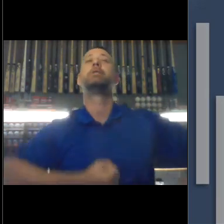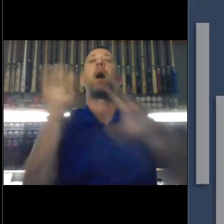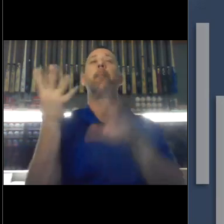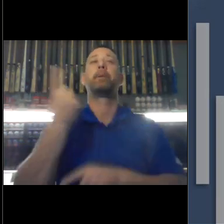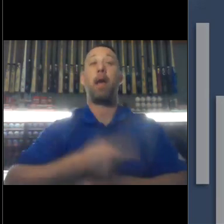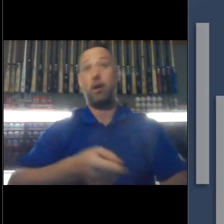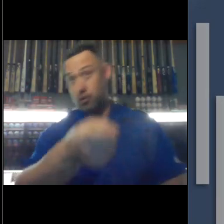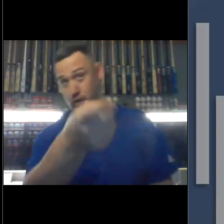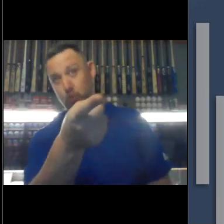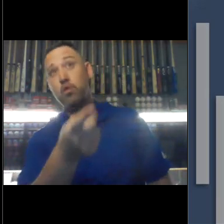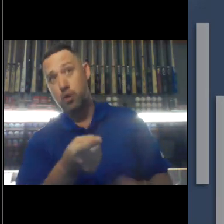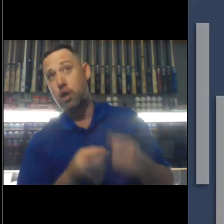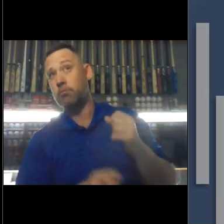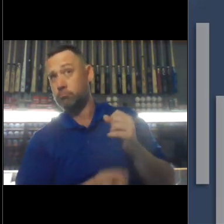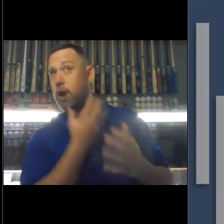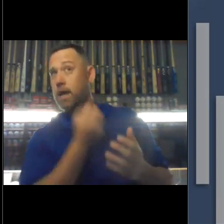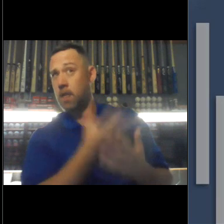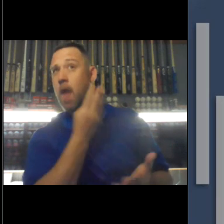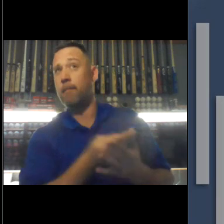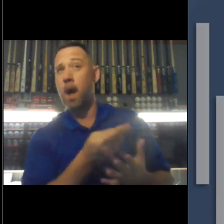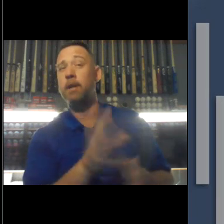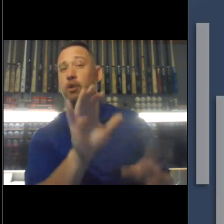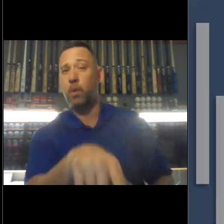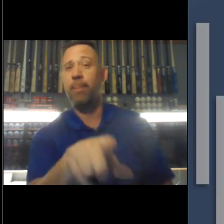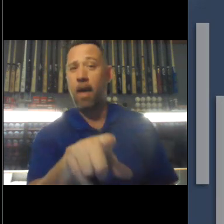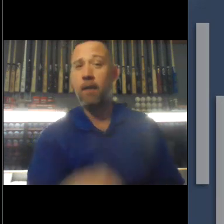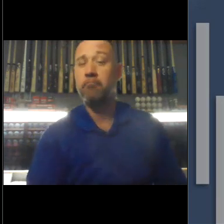able to raise a lot of money there. Right?